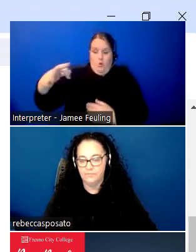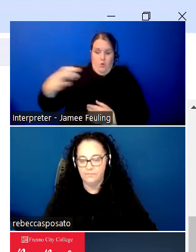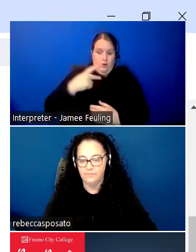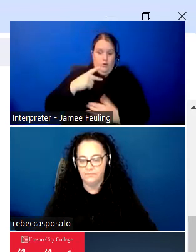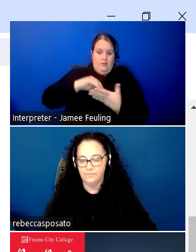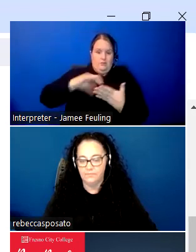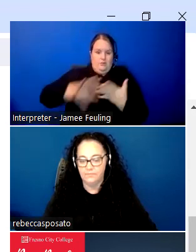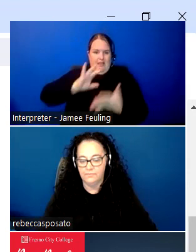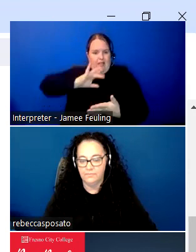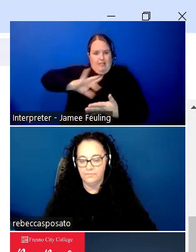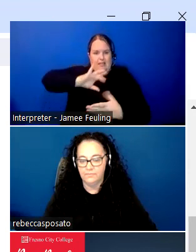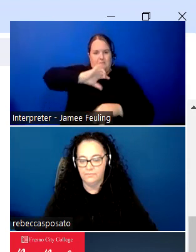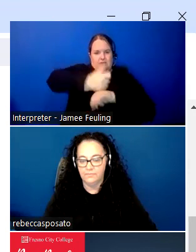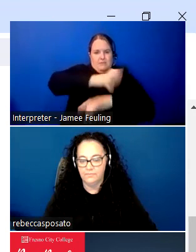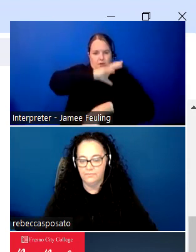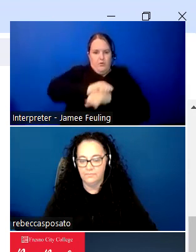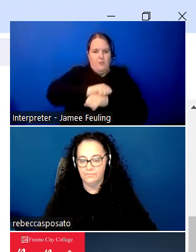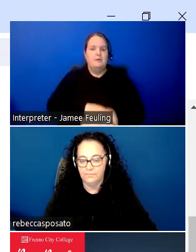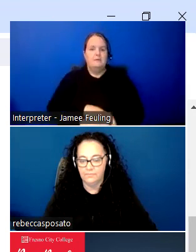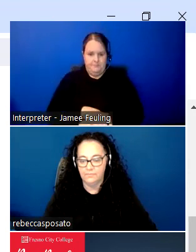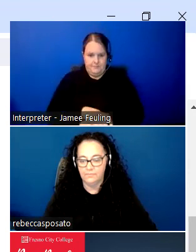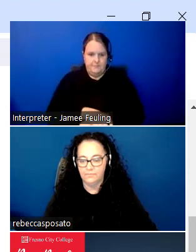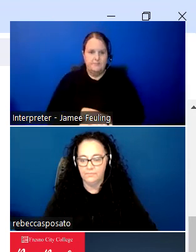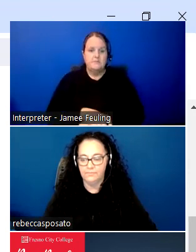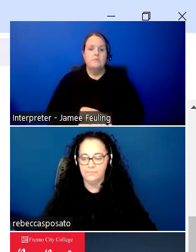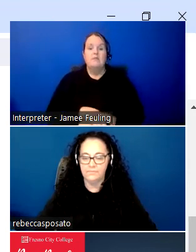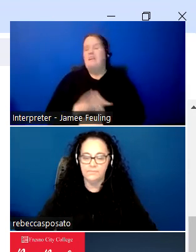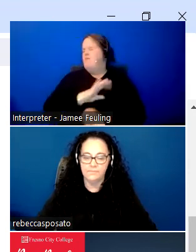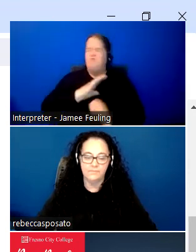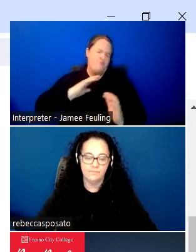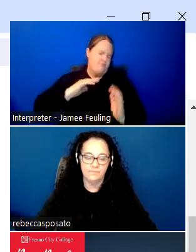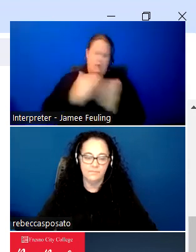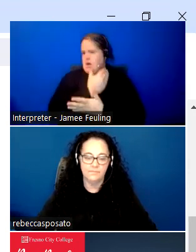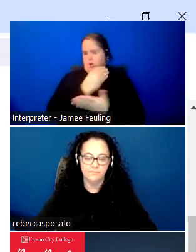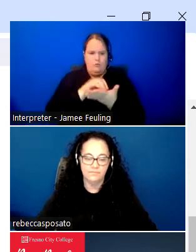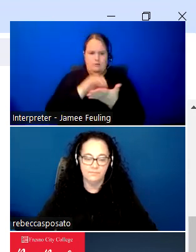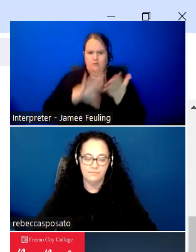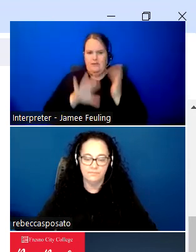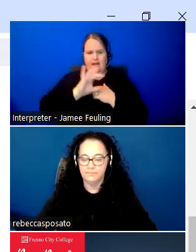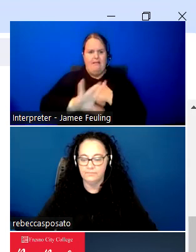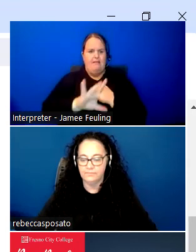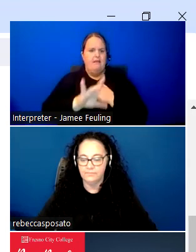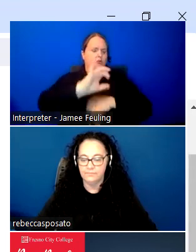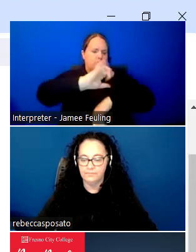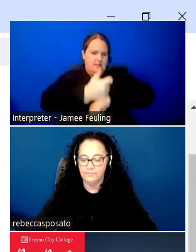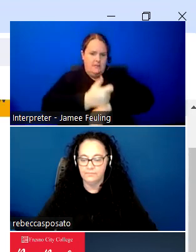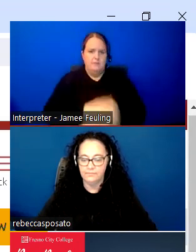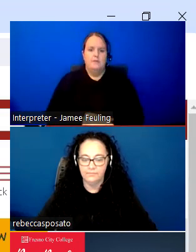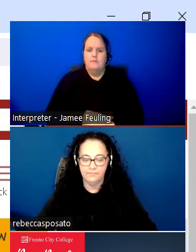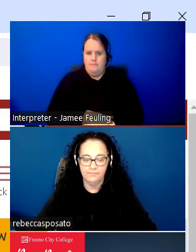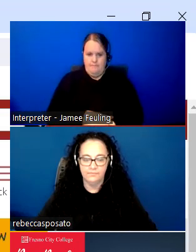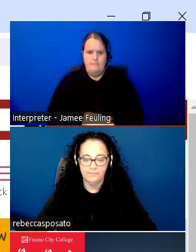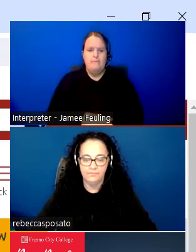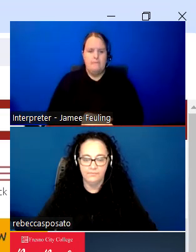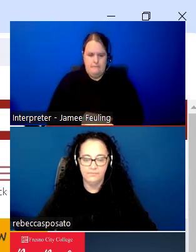on here to make an appointment. If you were a brand new student, you would click over here. So this is how you